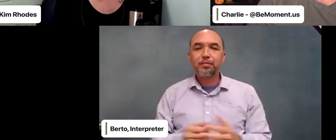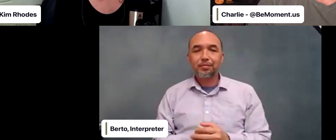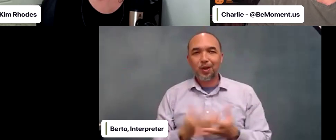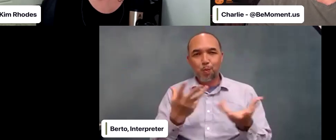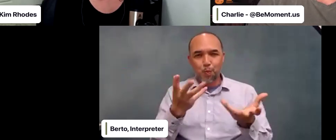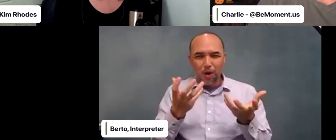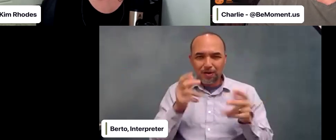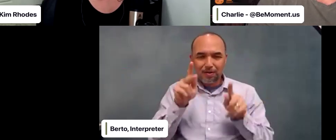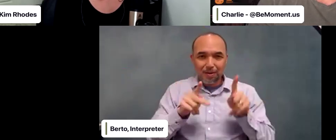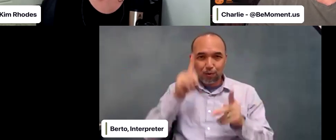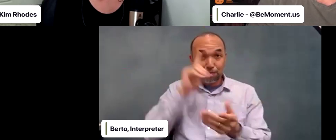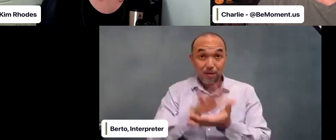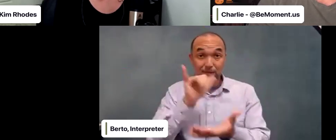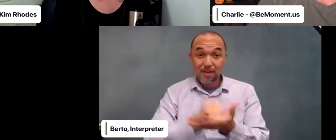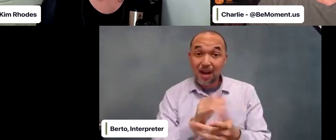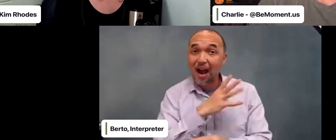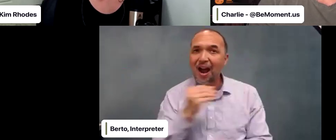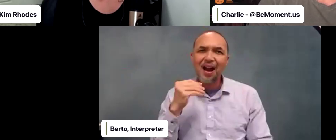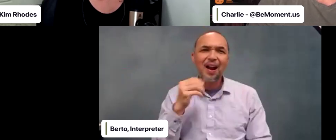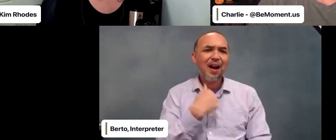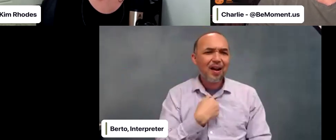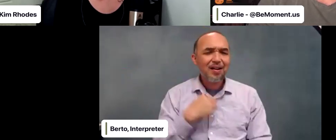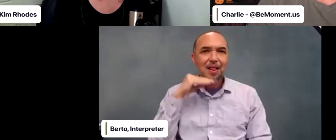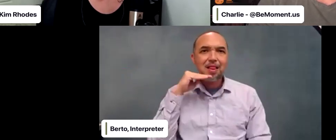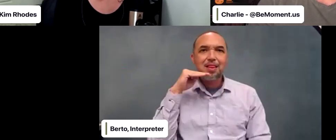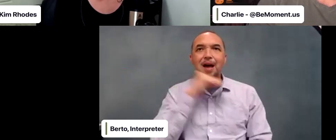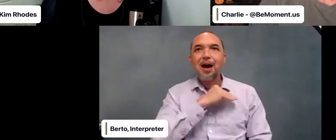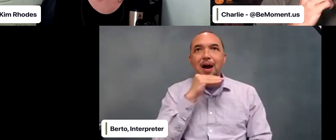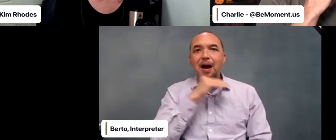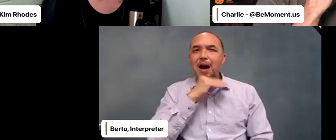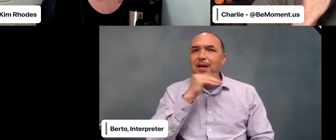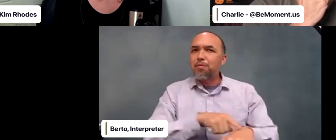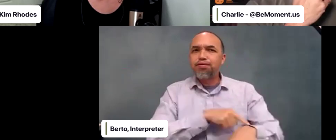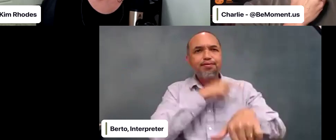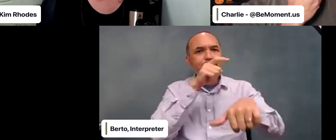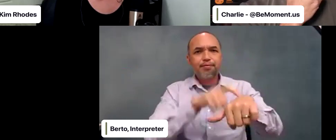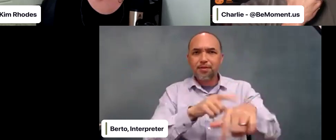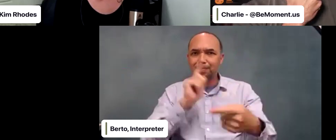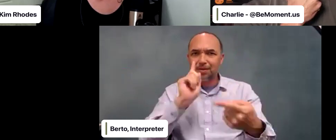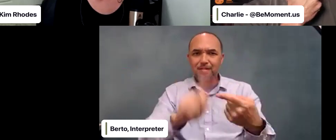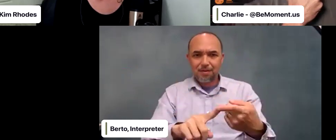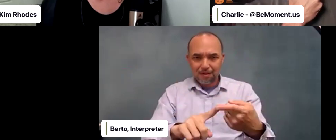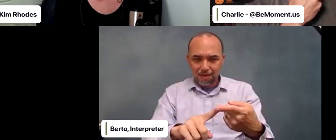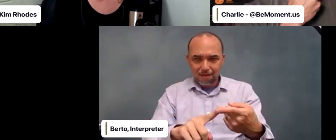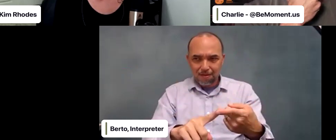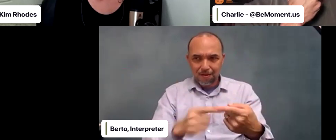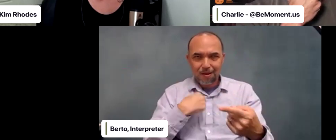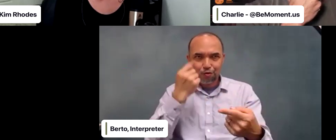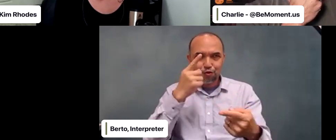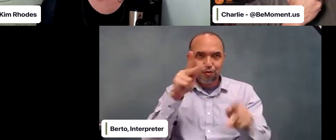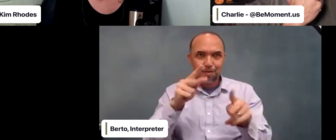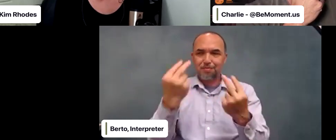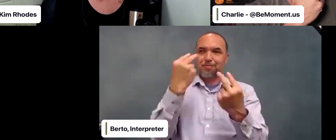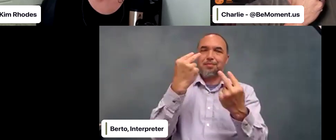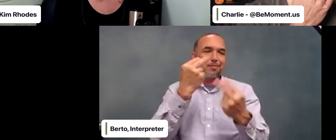I lied for a really long time until I realized that people fucking knew I was lying. And so maybe I